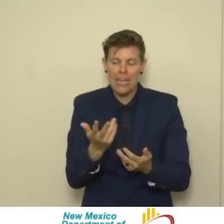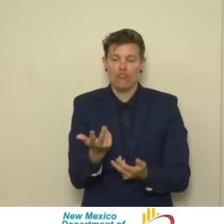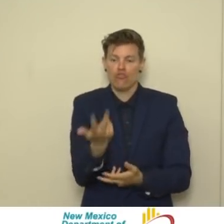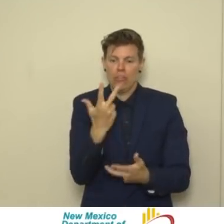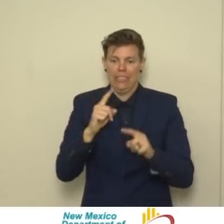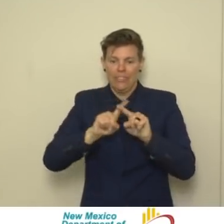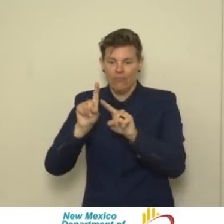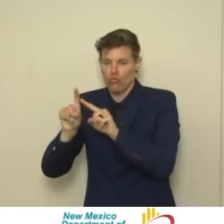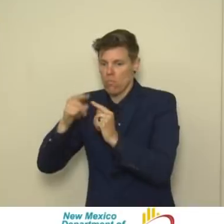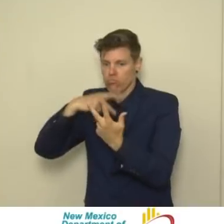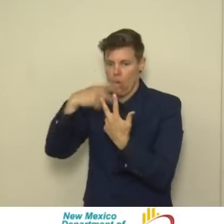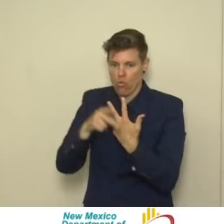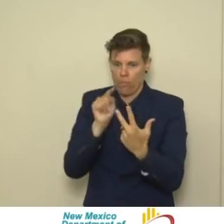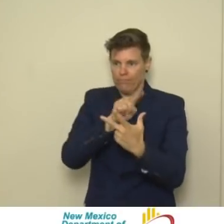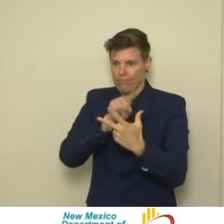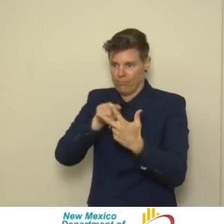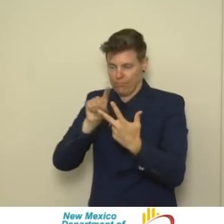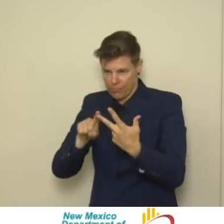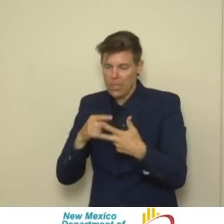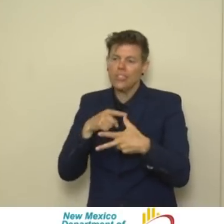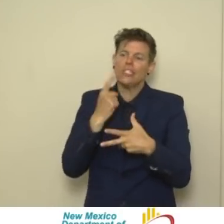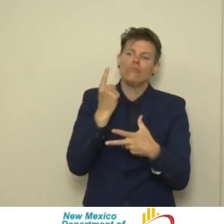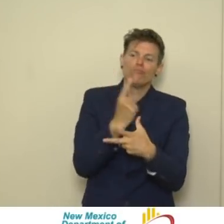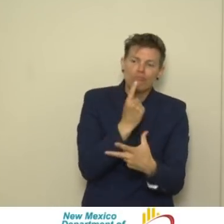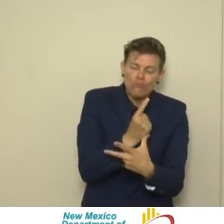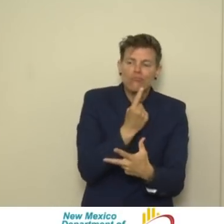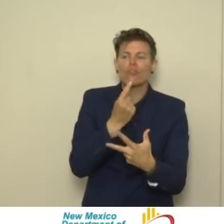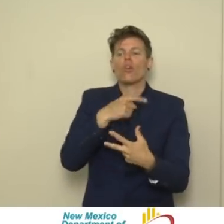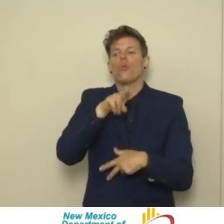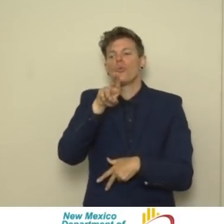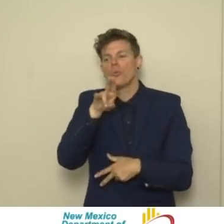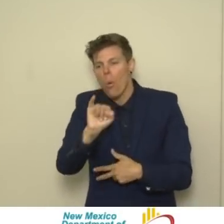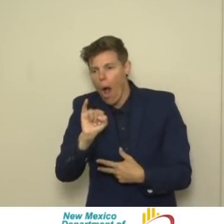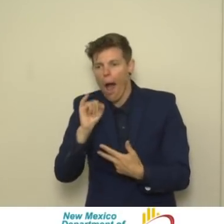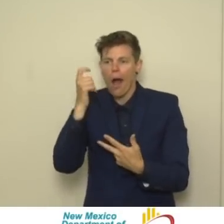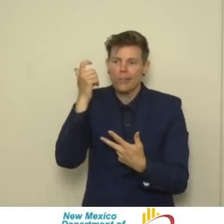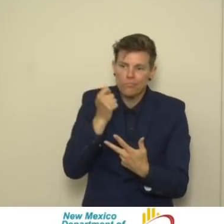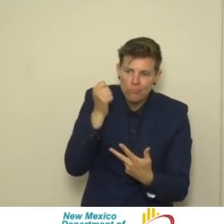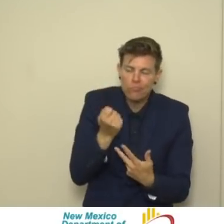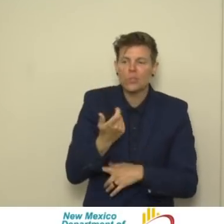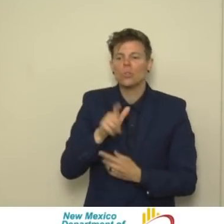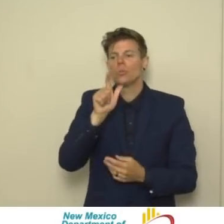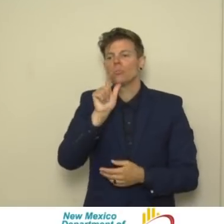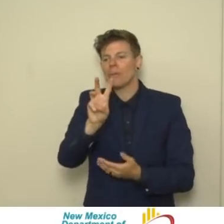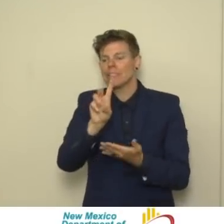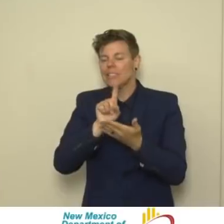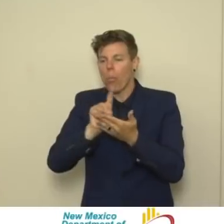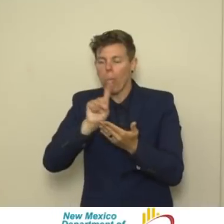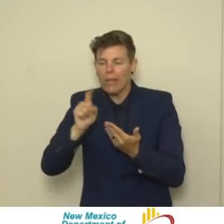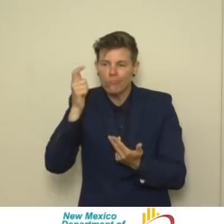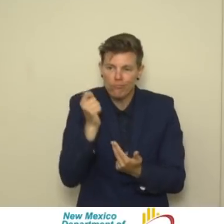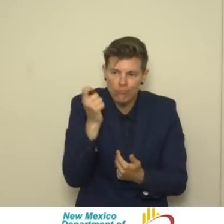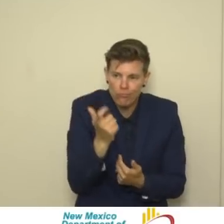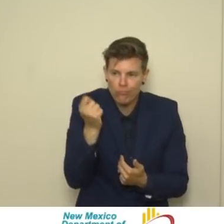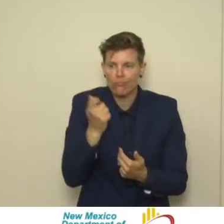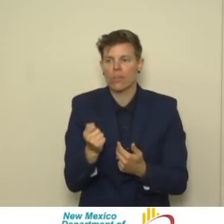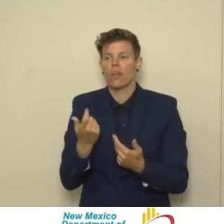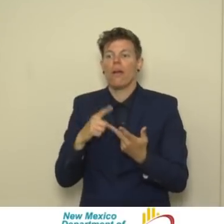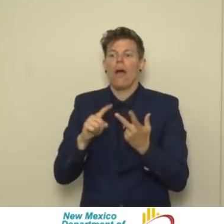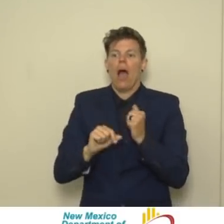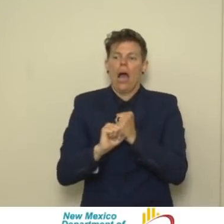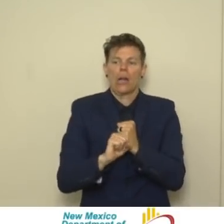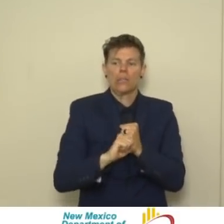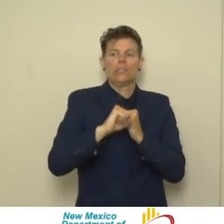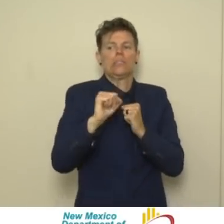state. That's the standard program that lasts for about 26 weeks. That's one of 2 extensions to the program that